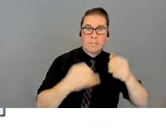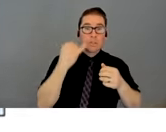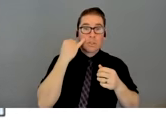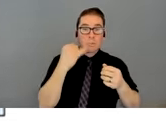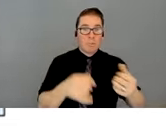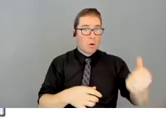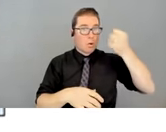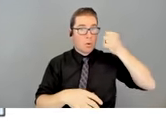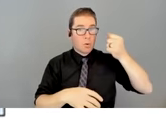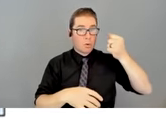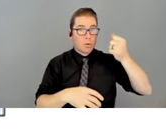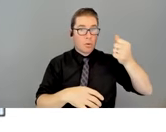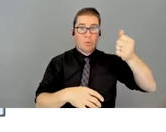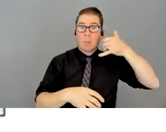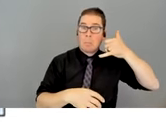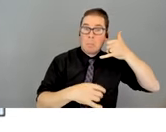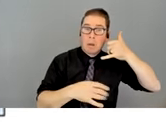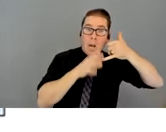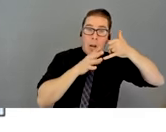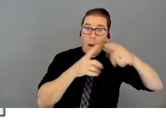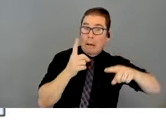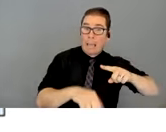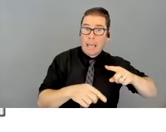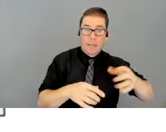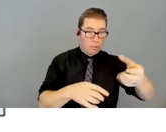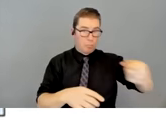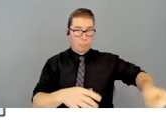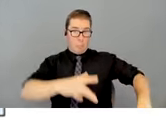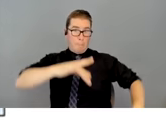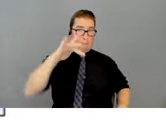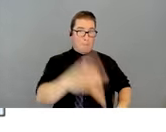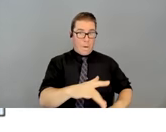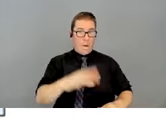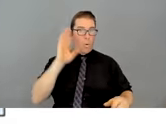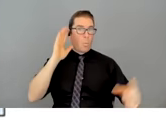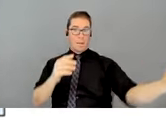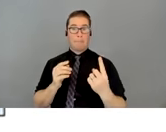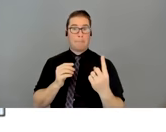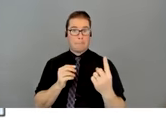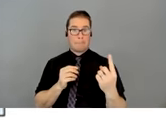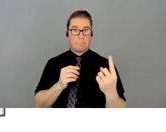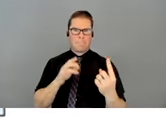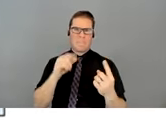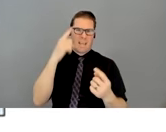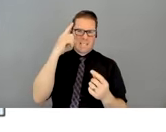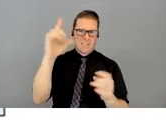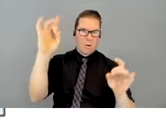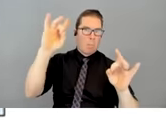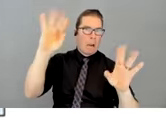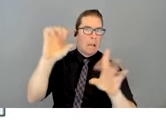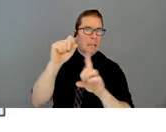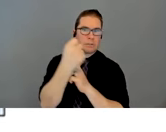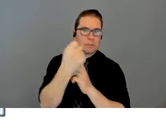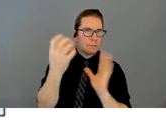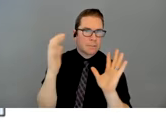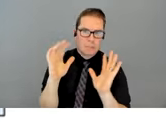listen and they will come and assist. But those are for extreme situations where there is a very high likelihood